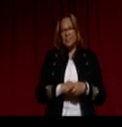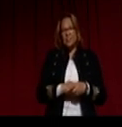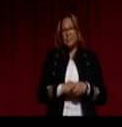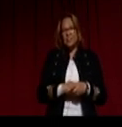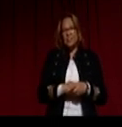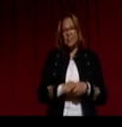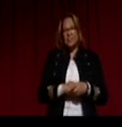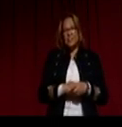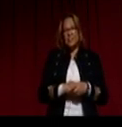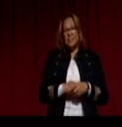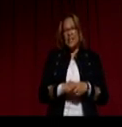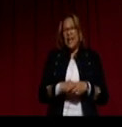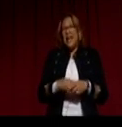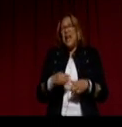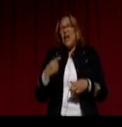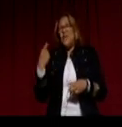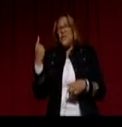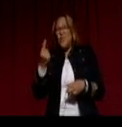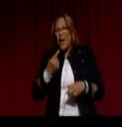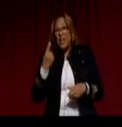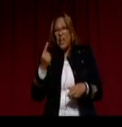rarely are they a single occurrence.